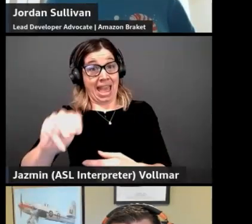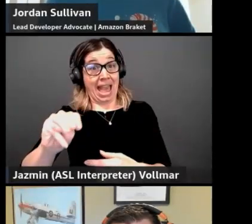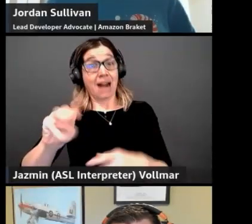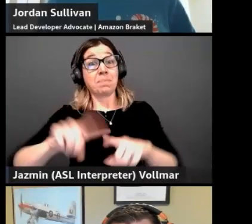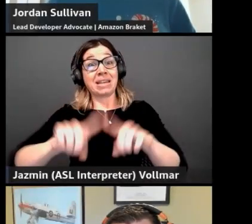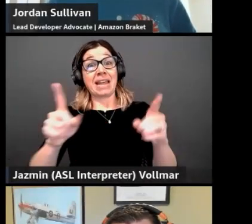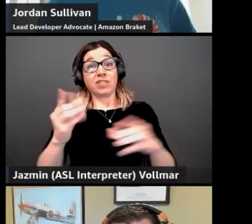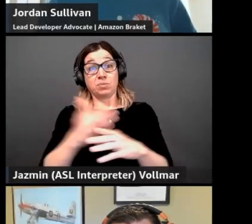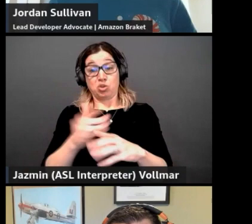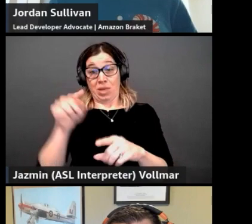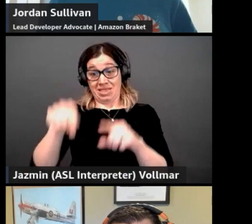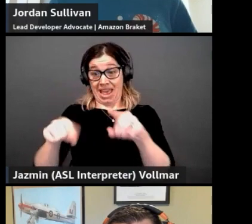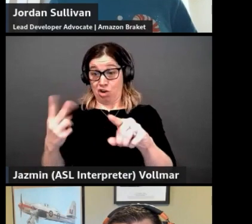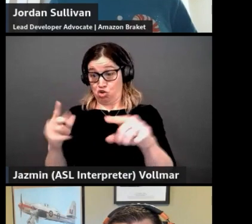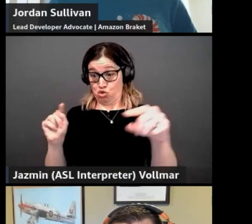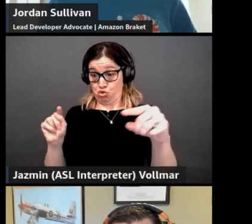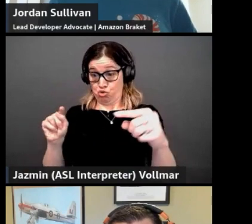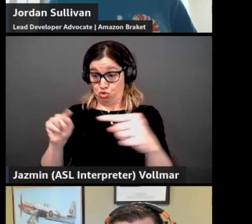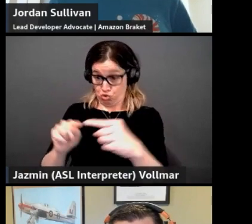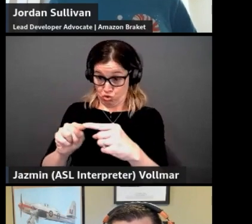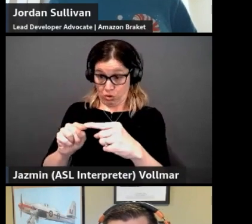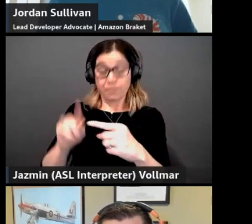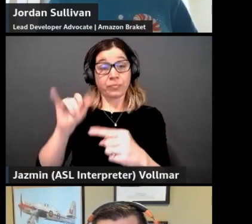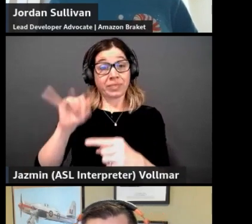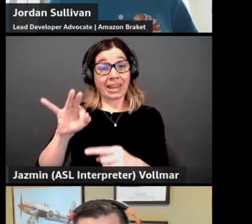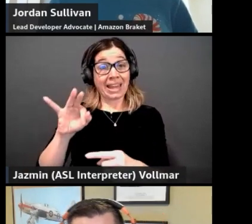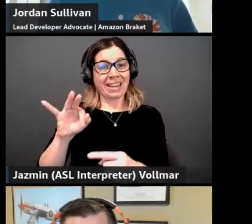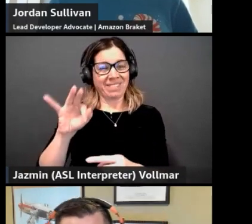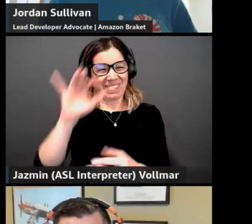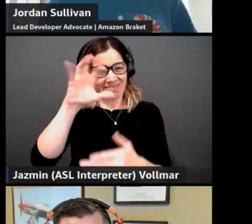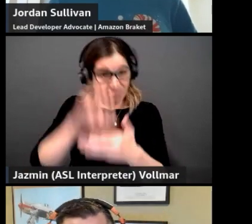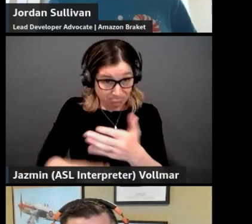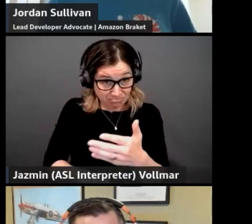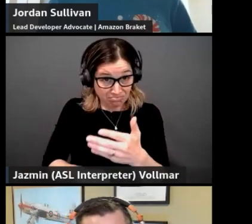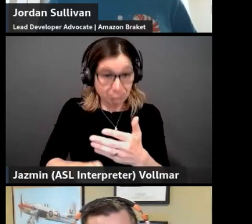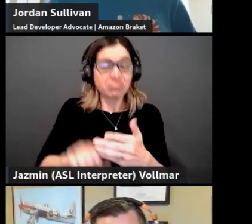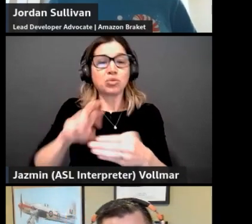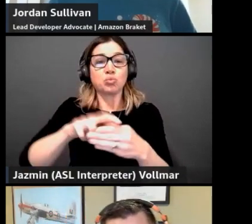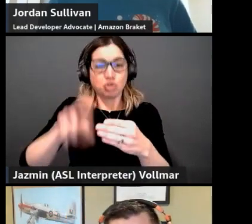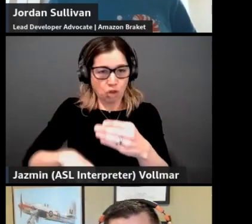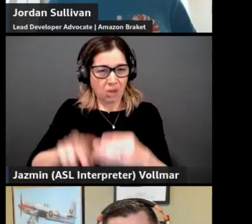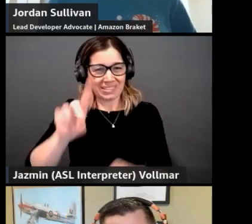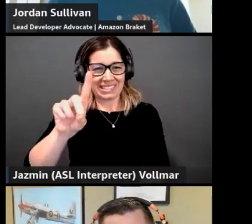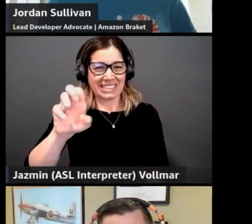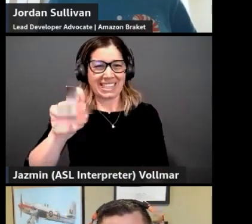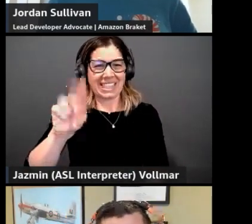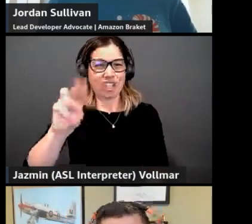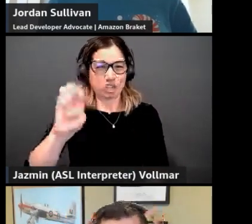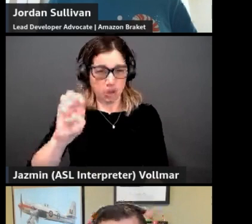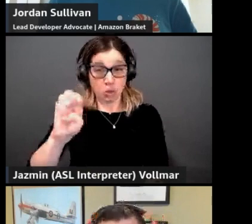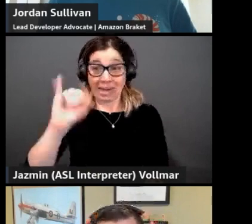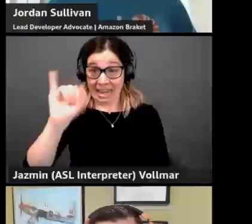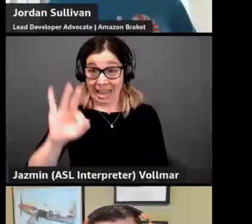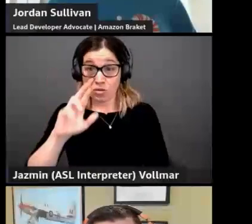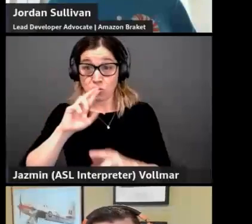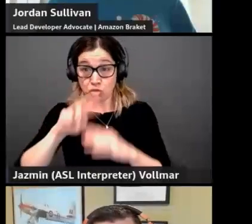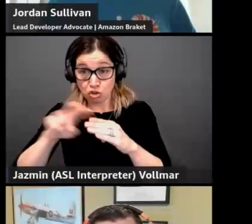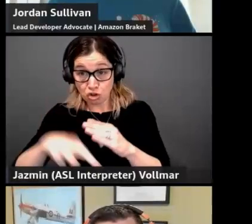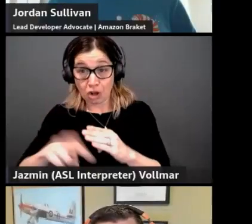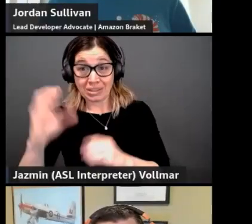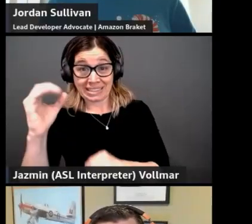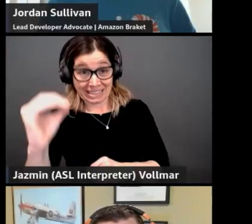is my detuning. So if my detuning is zero, that means the frequency of my laser light that I'm shining onto my atoms is